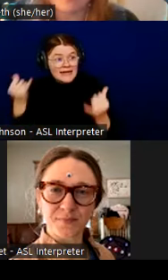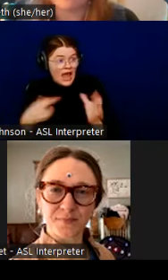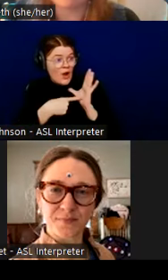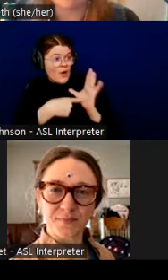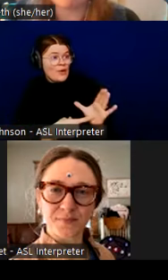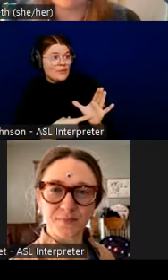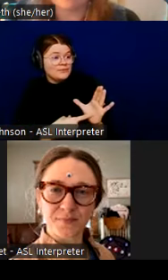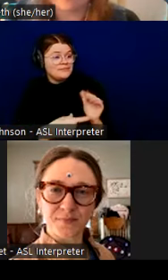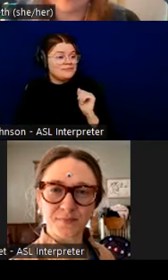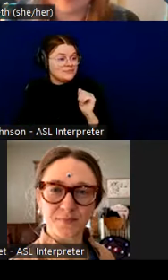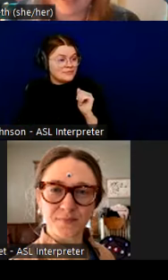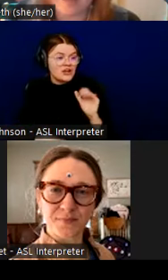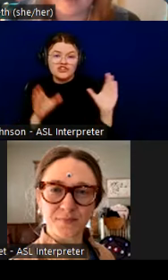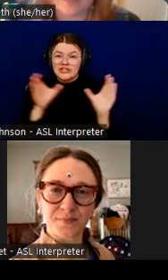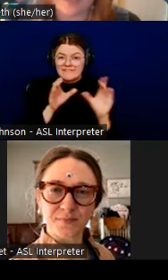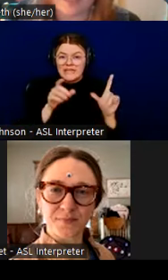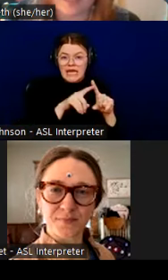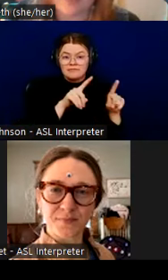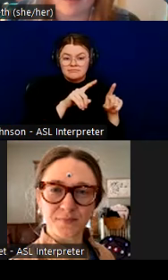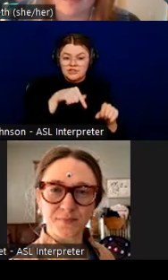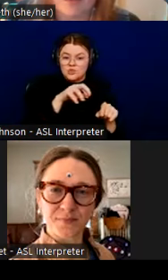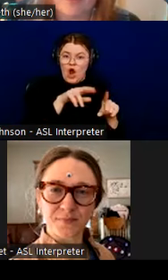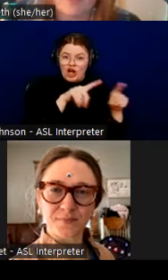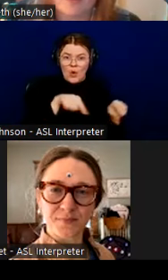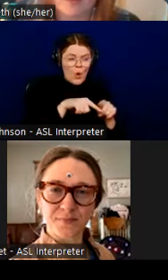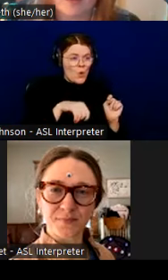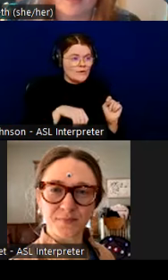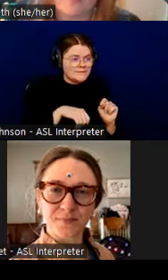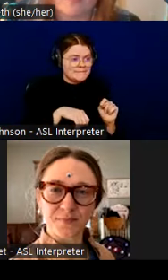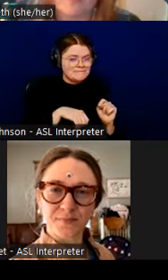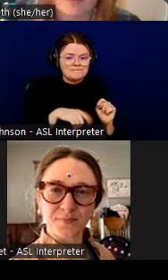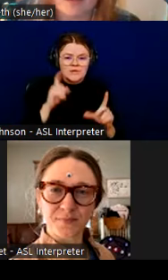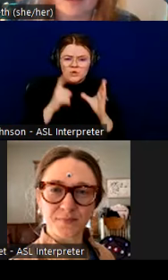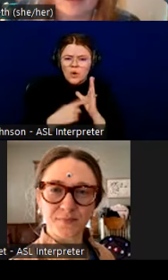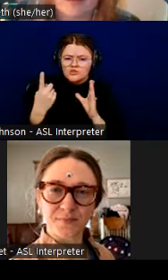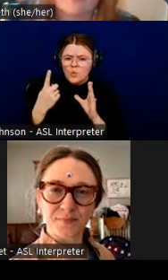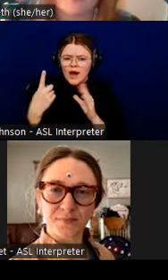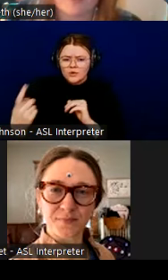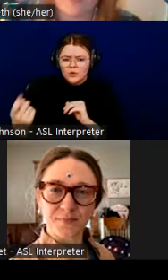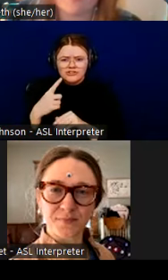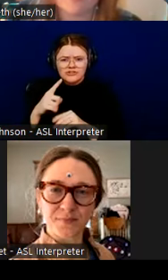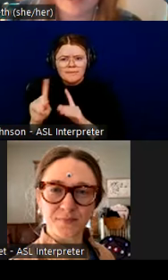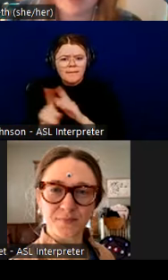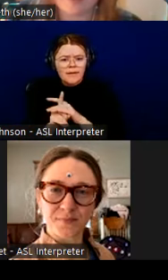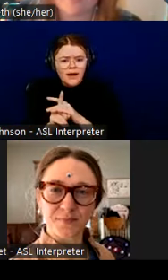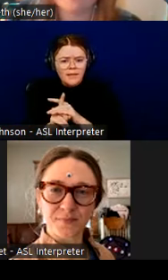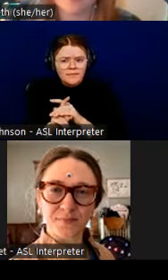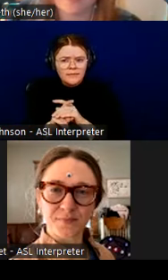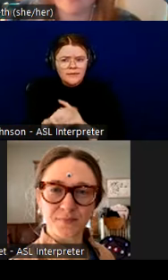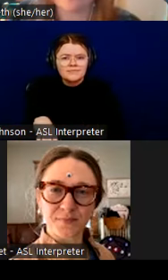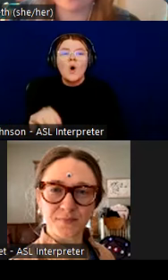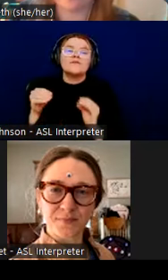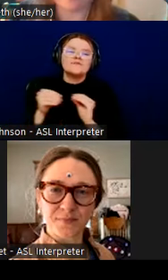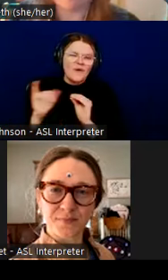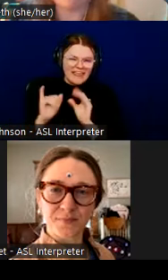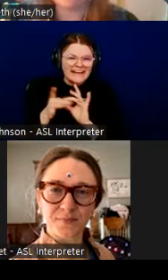But let me answer, we have one question in the chat, in the Q&A, so I'm, oh, and it's more of a comment. Some